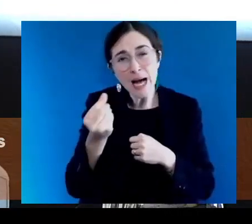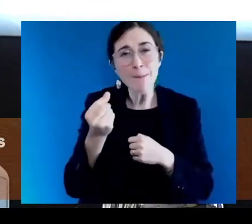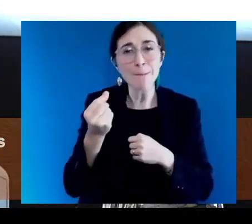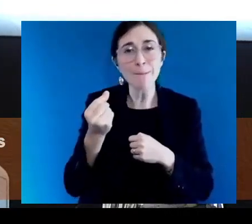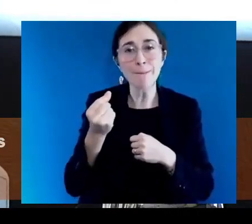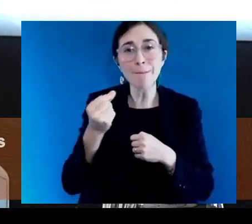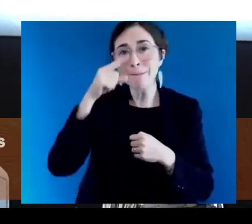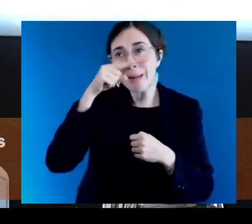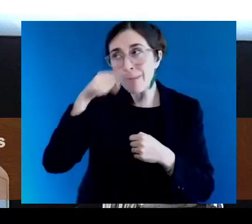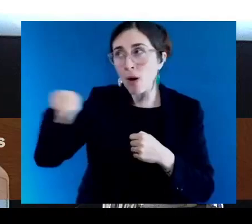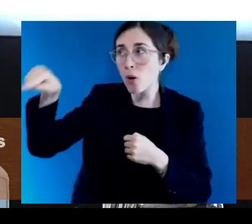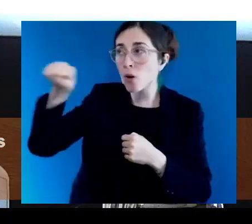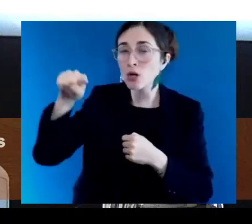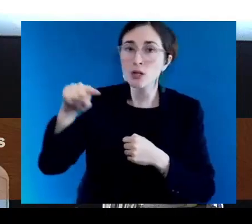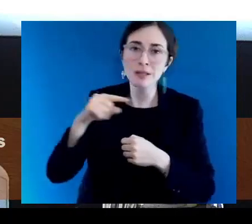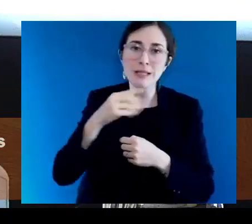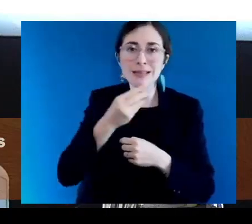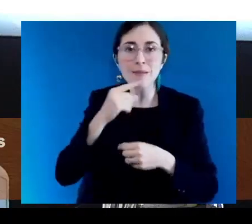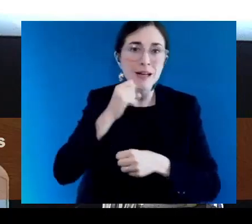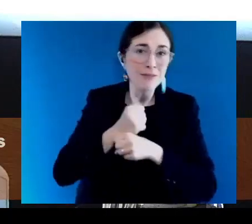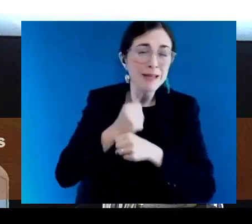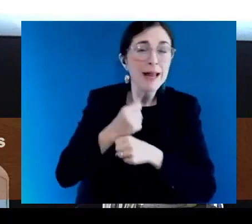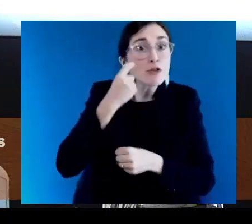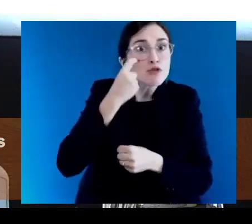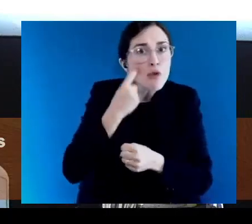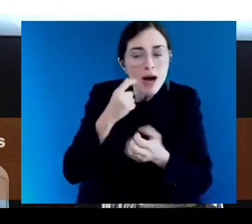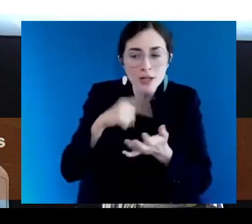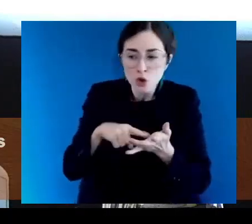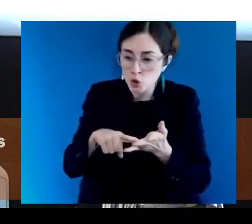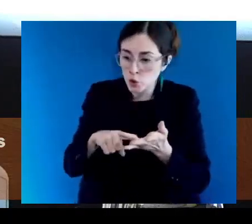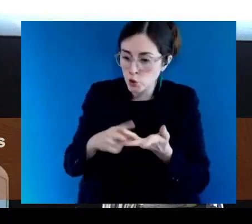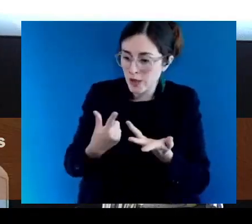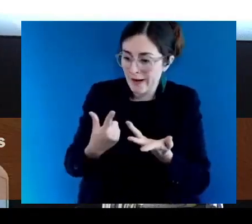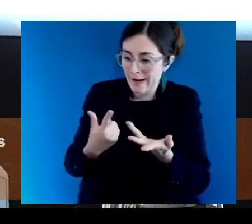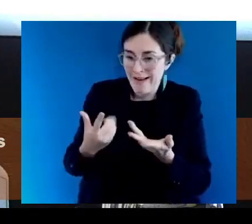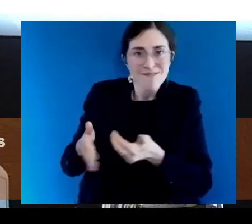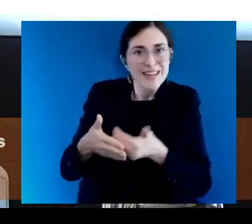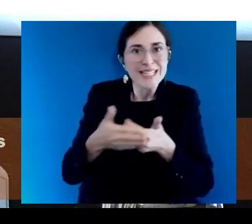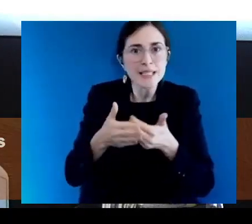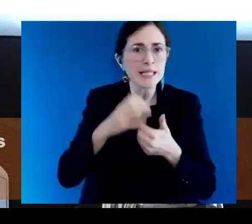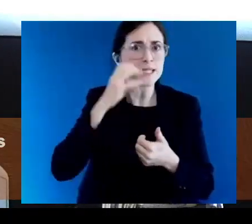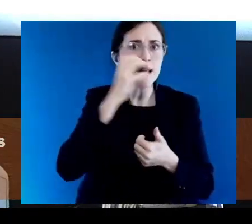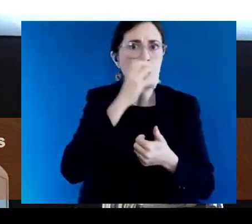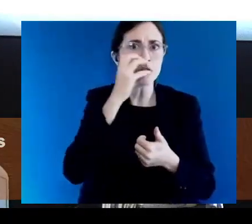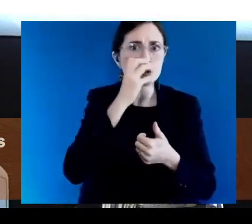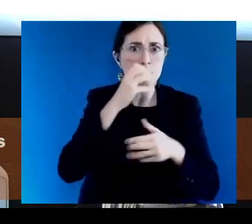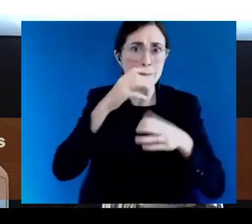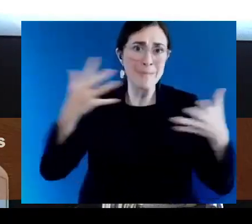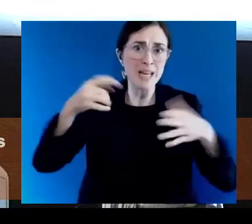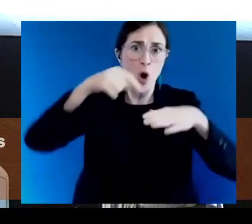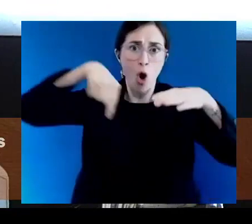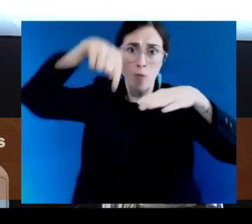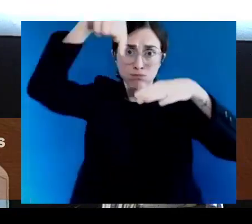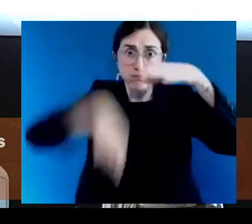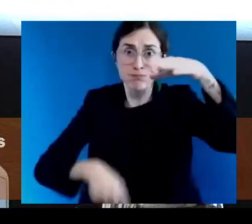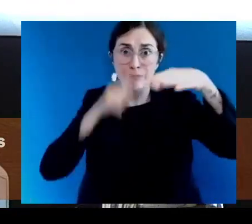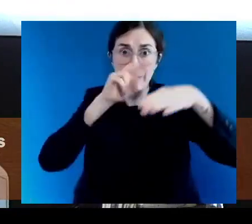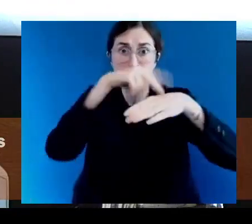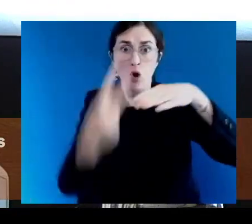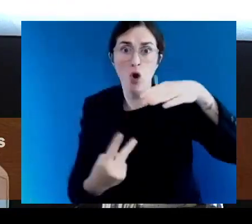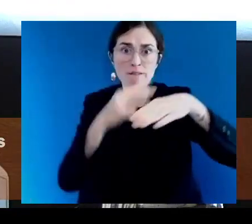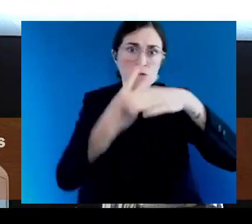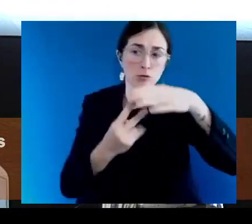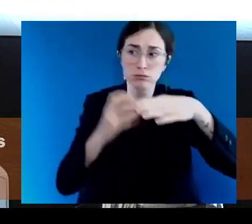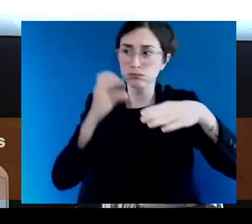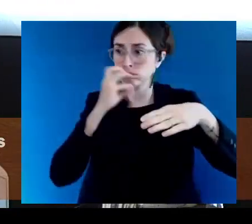the more dangerous, if you like, physically dangerous mines over periods of time, investments made. However,